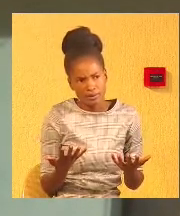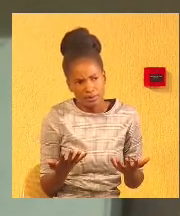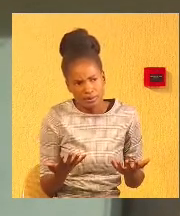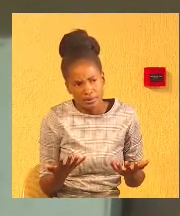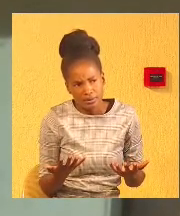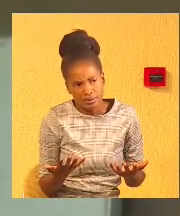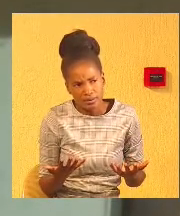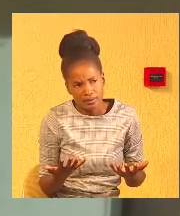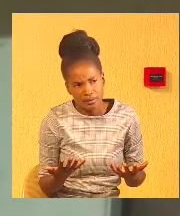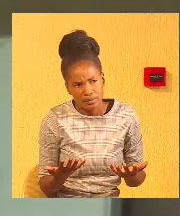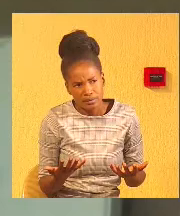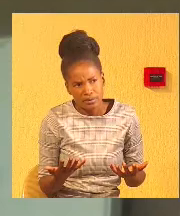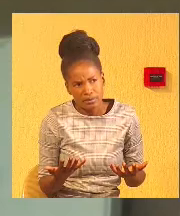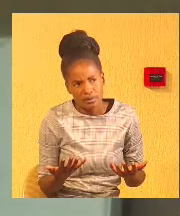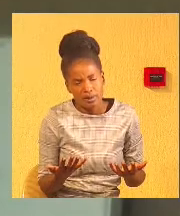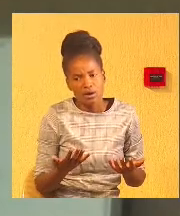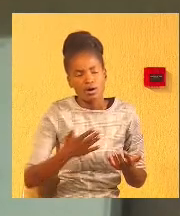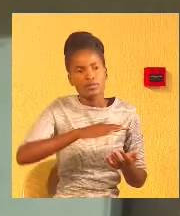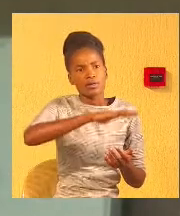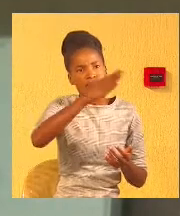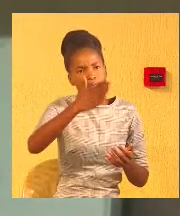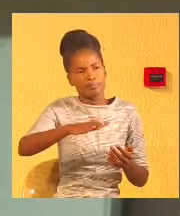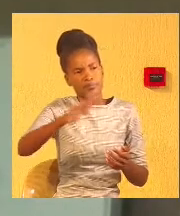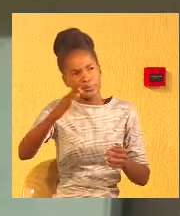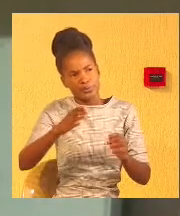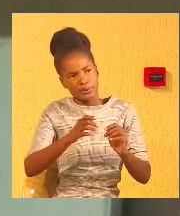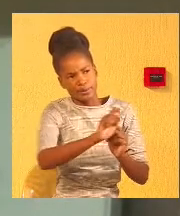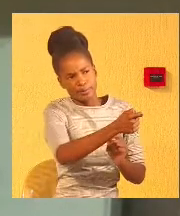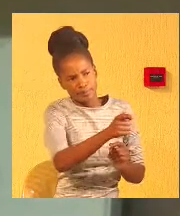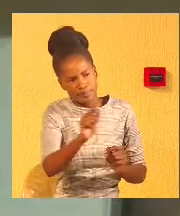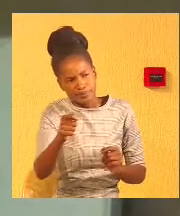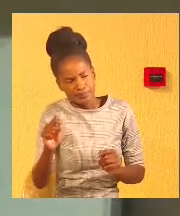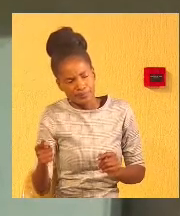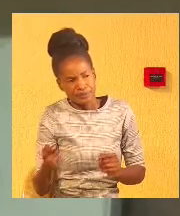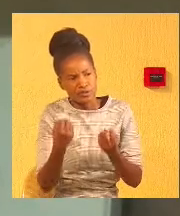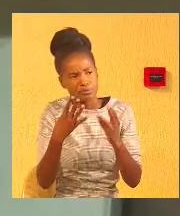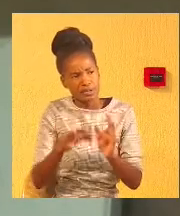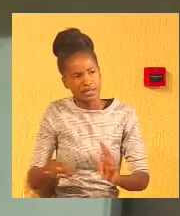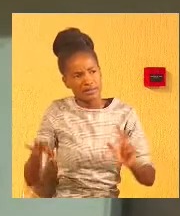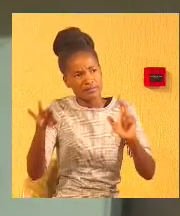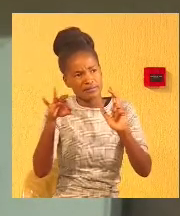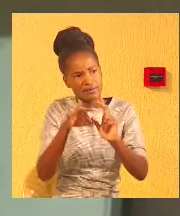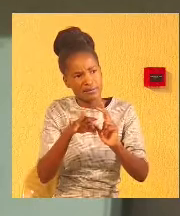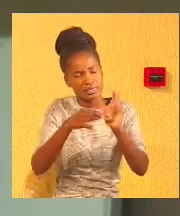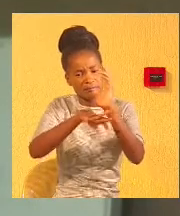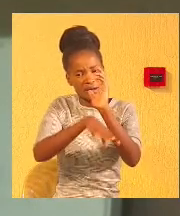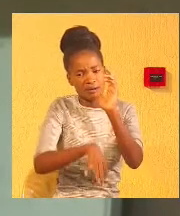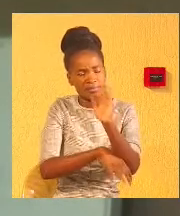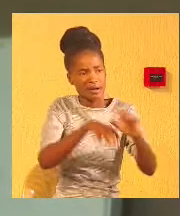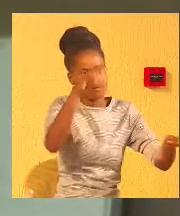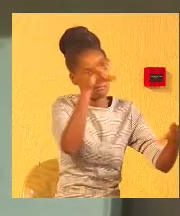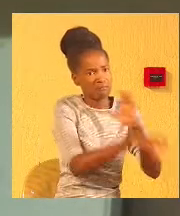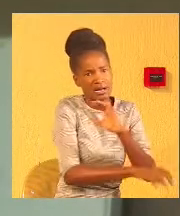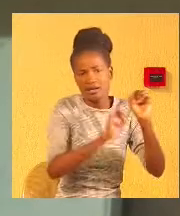down, you have seen that many of the farmers has to, throw away their produce,